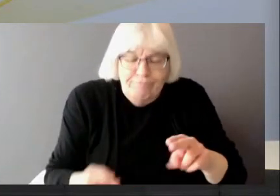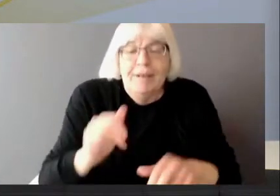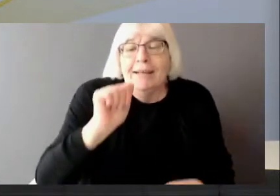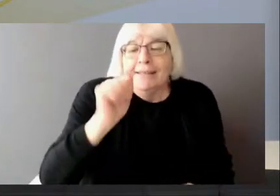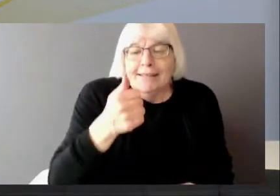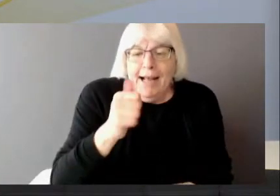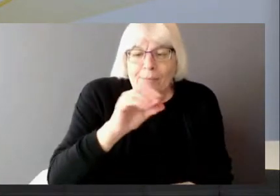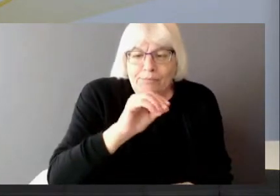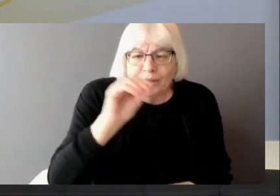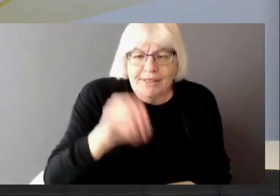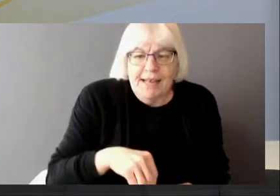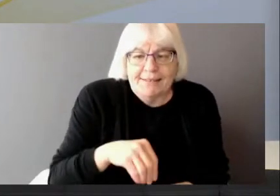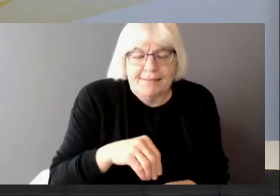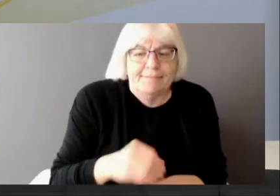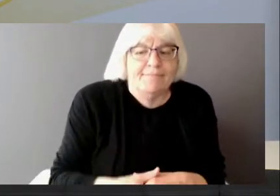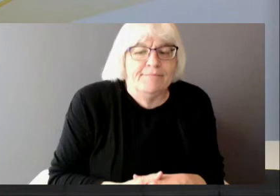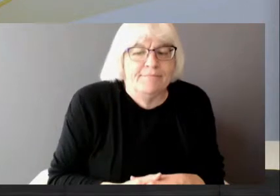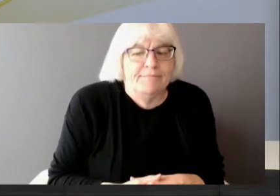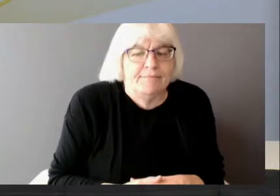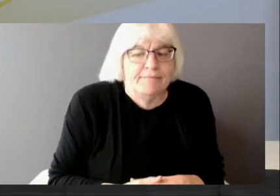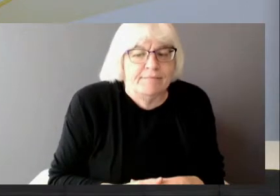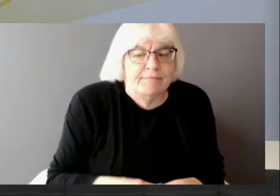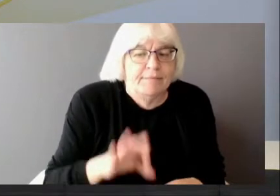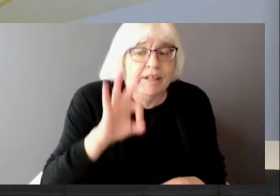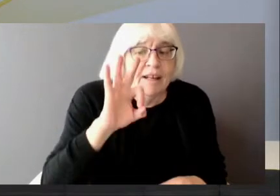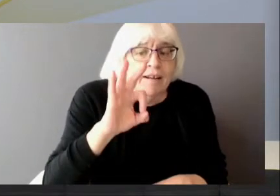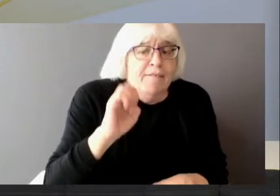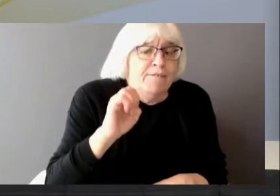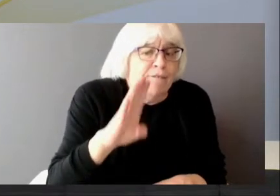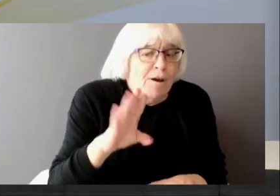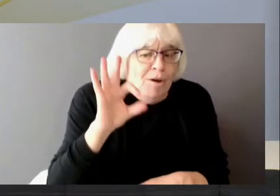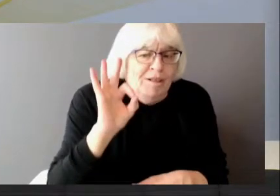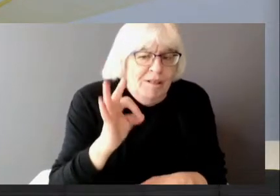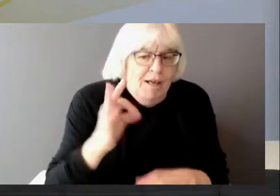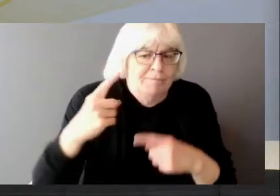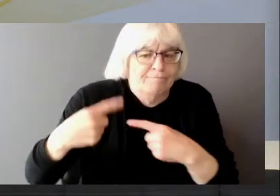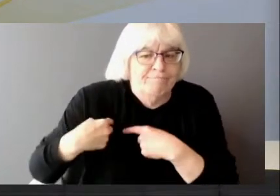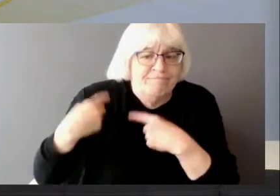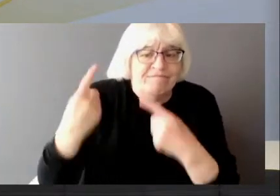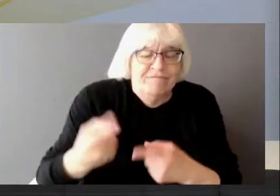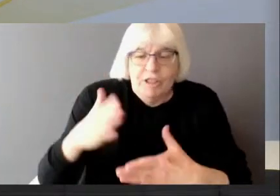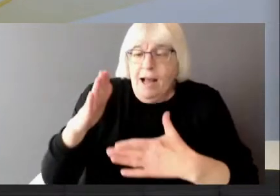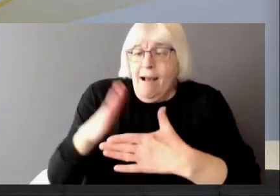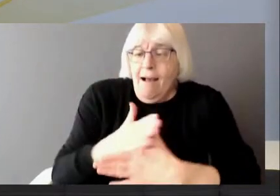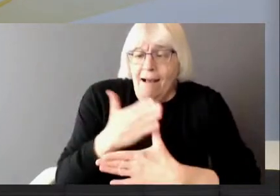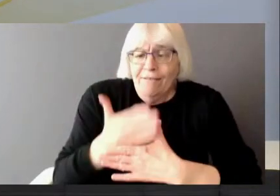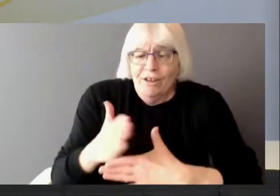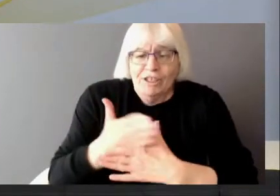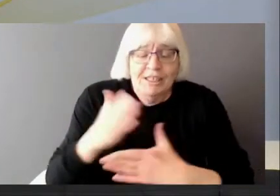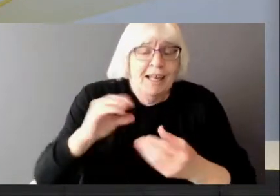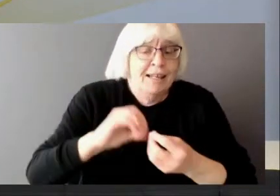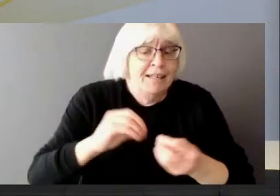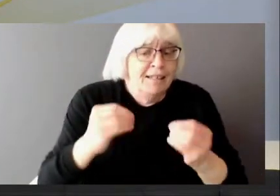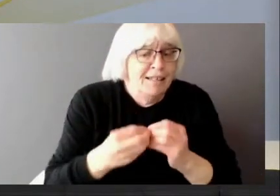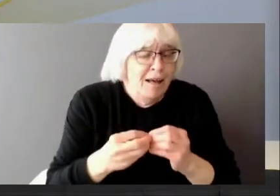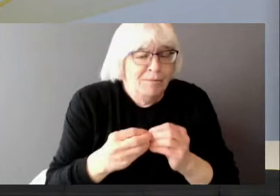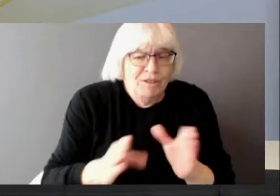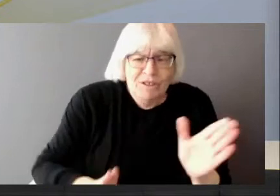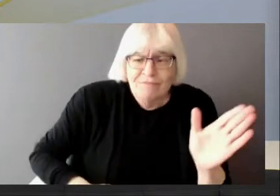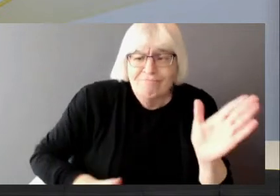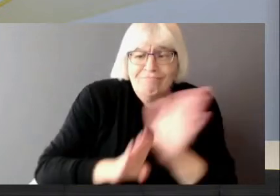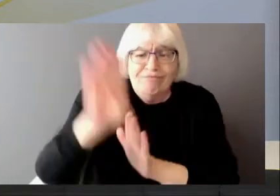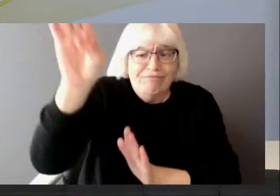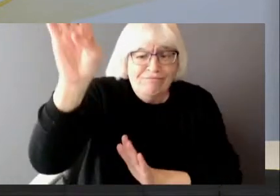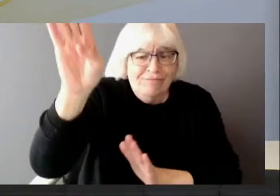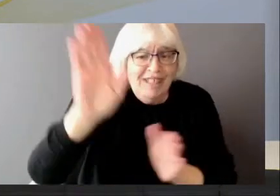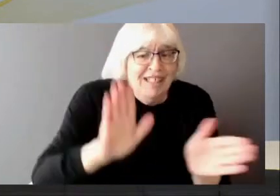number of daily cases is almost 10 times higher than when we had the summer lows of less than 400 cases